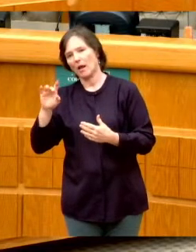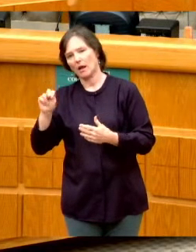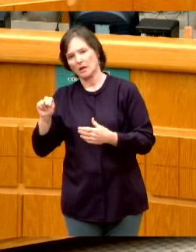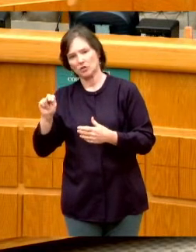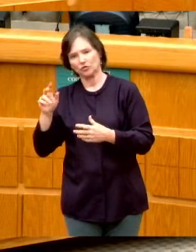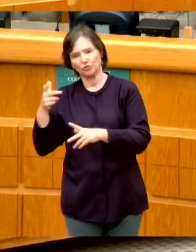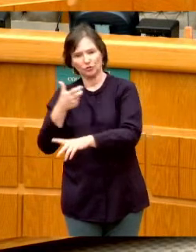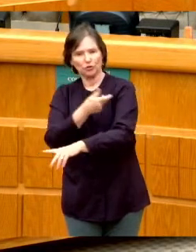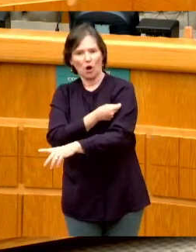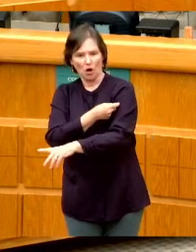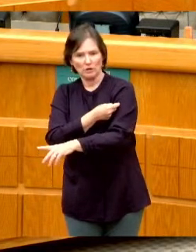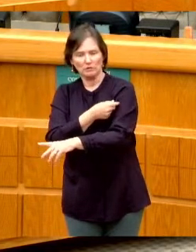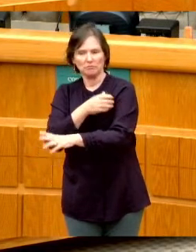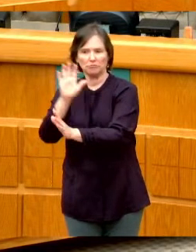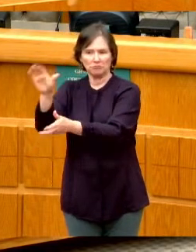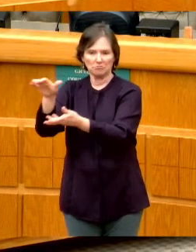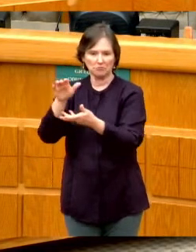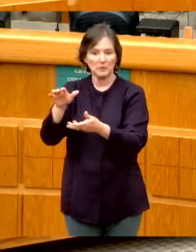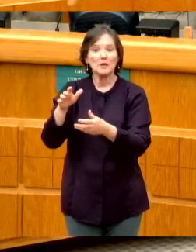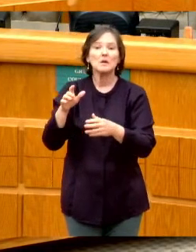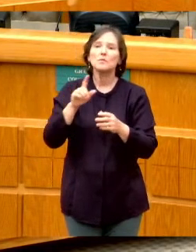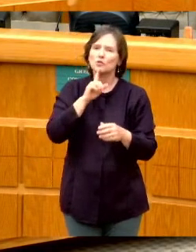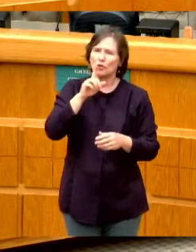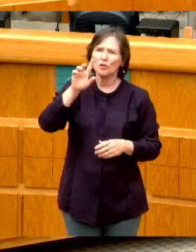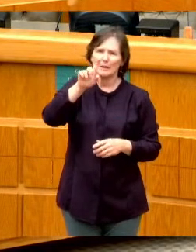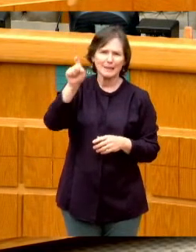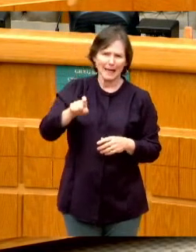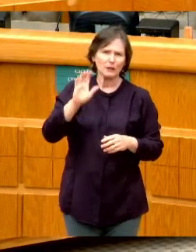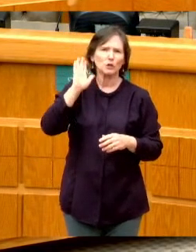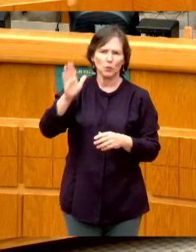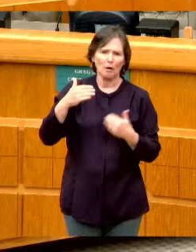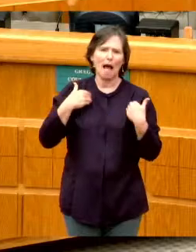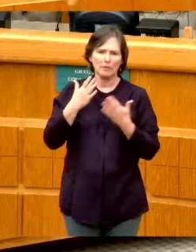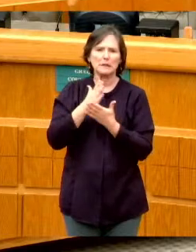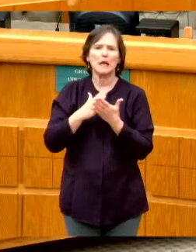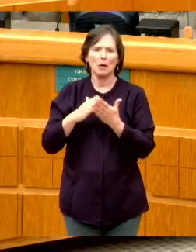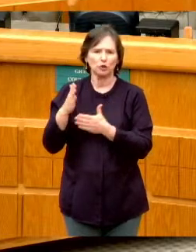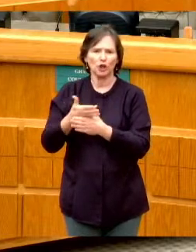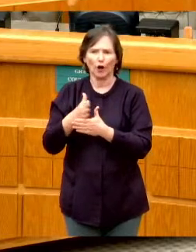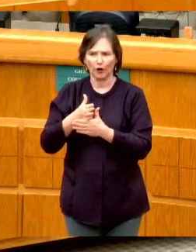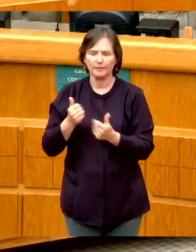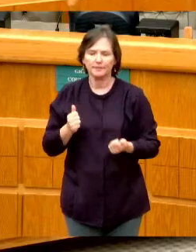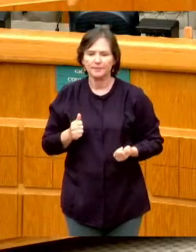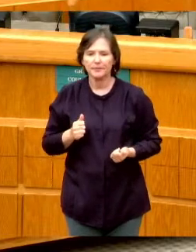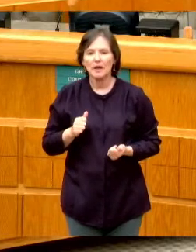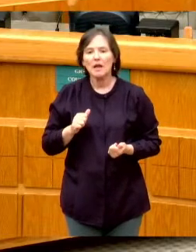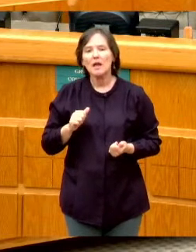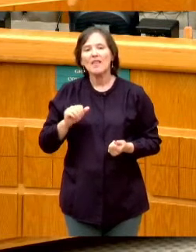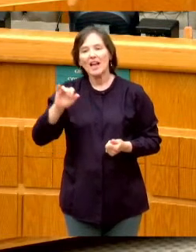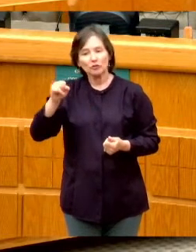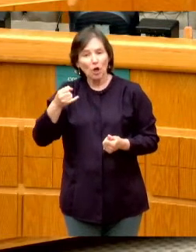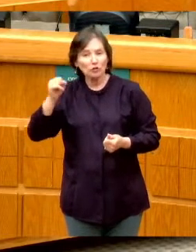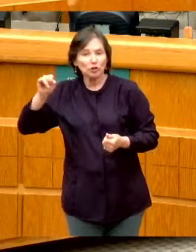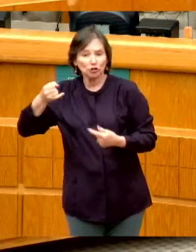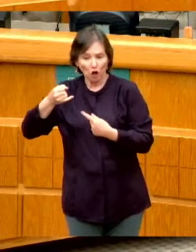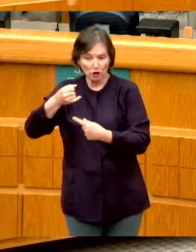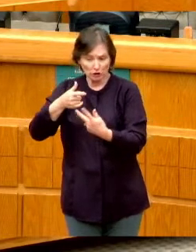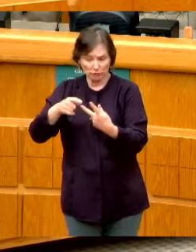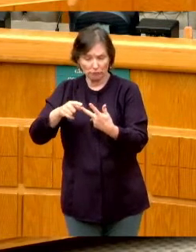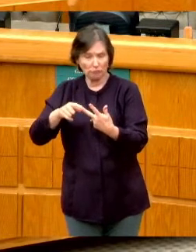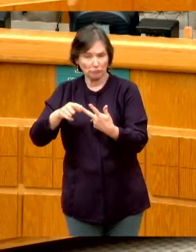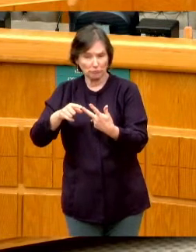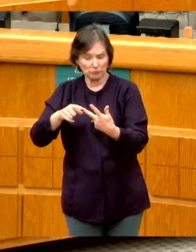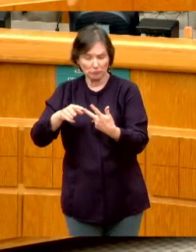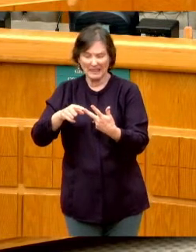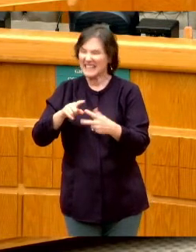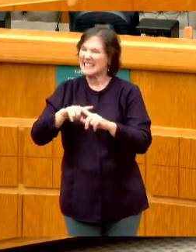Texas is sure to get its fair share. The Johnson & Johnson vaccine is a single-dose vaccine, very different than Moderna and